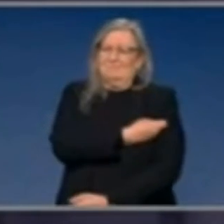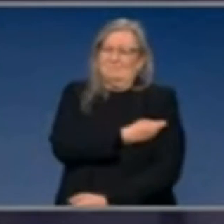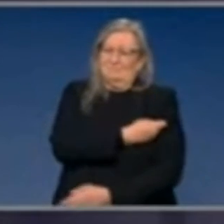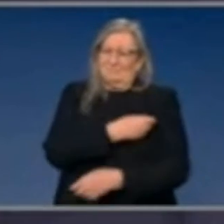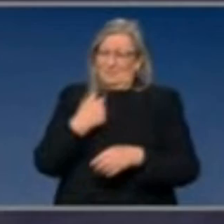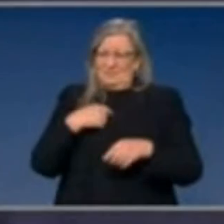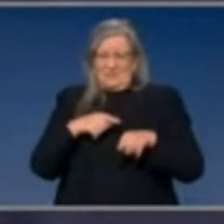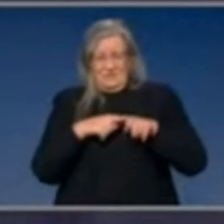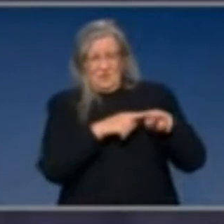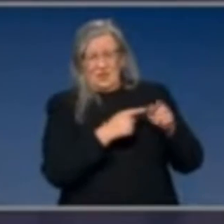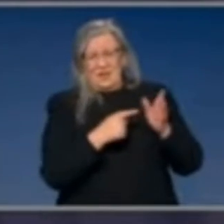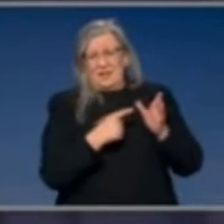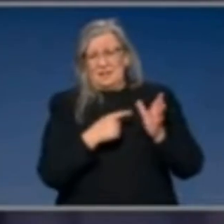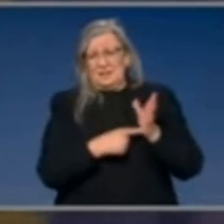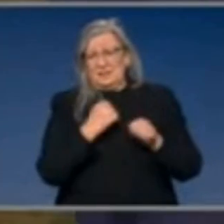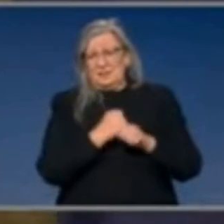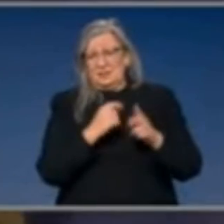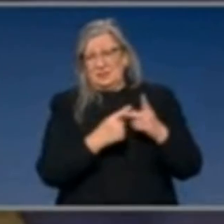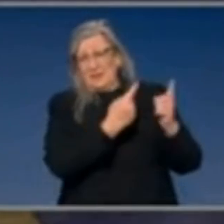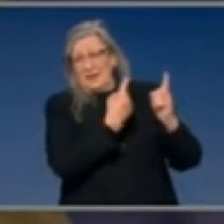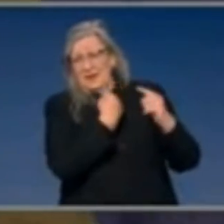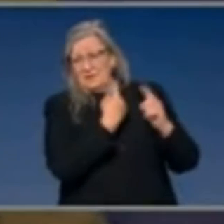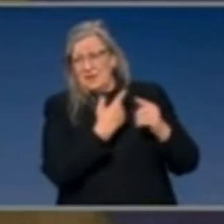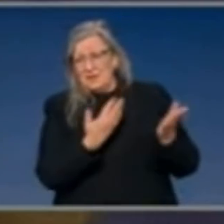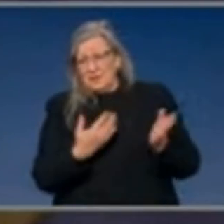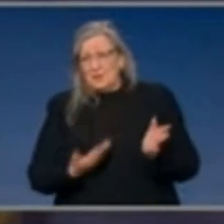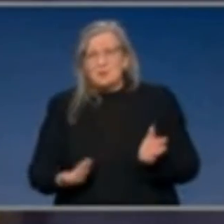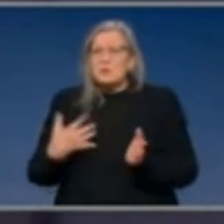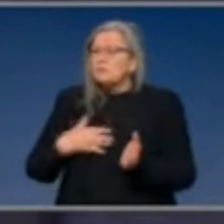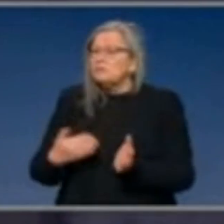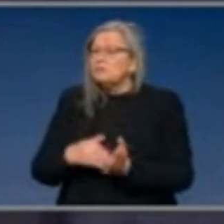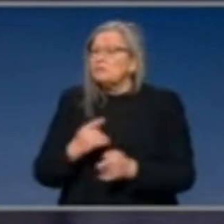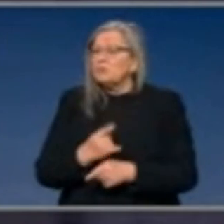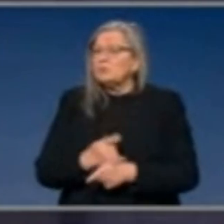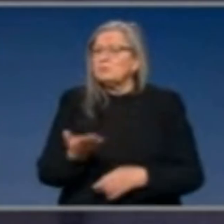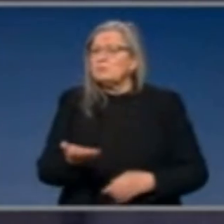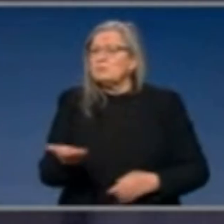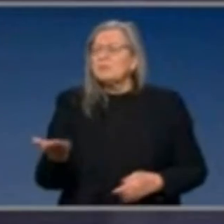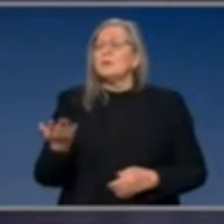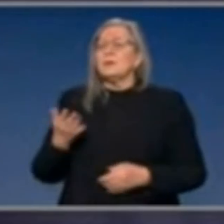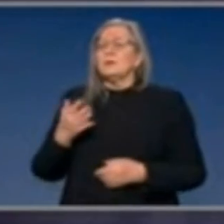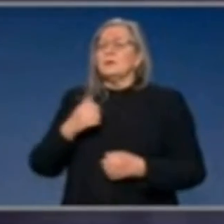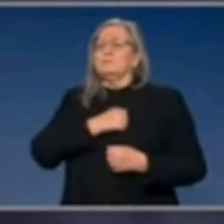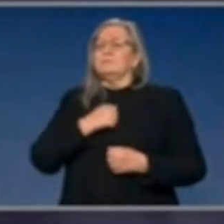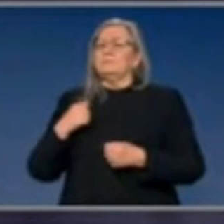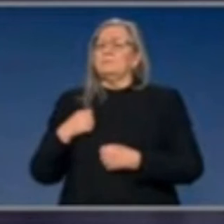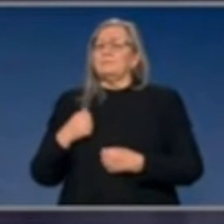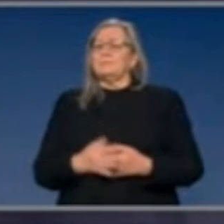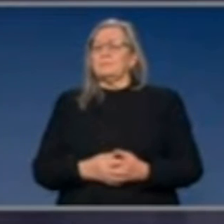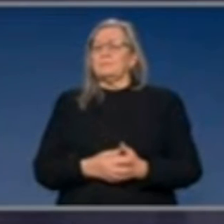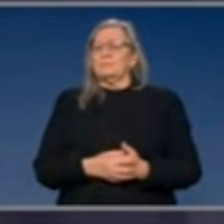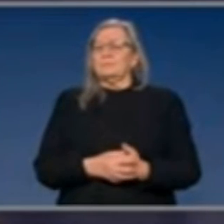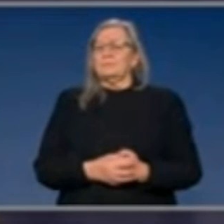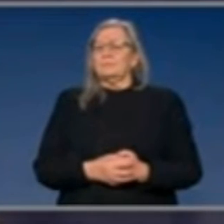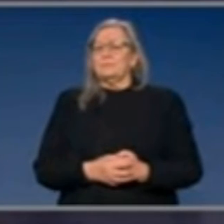don't know, JJ, if you wanted to add anything? Sure, Minister. Thanks. So look, we've been balancing